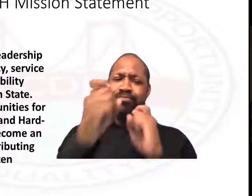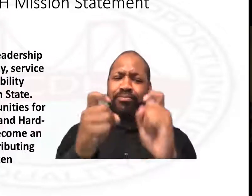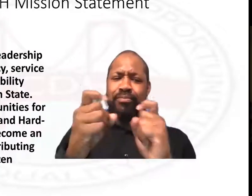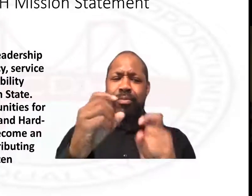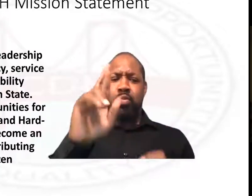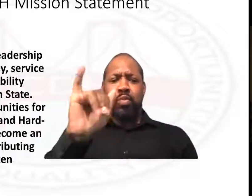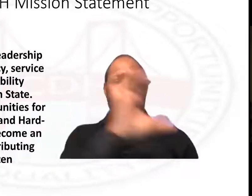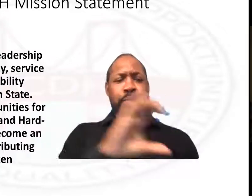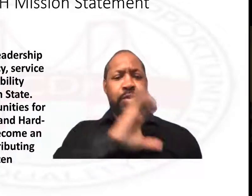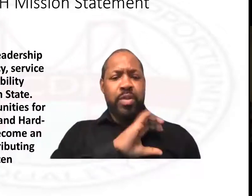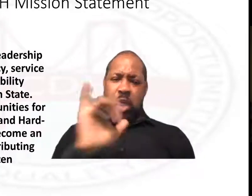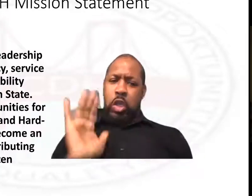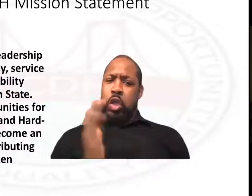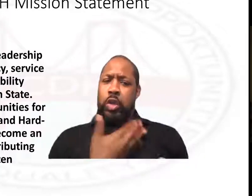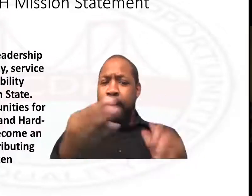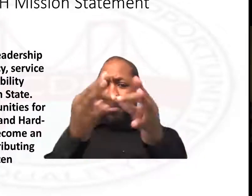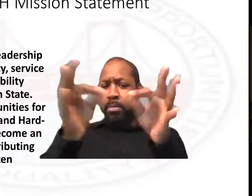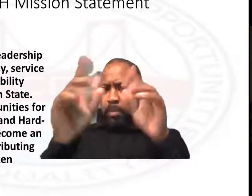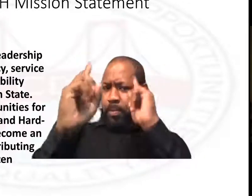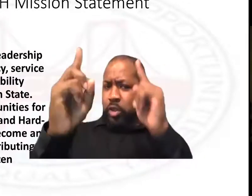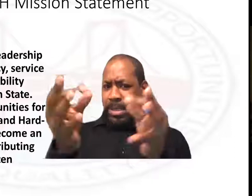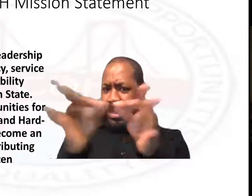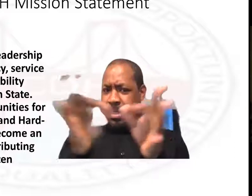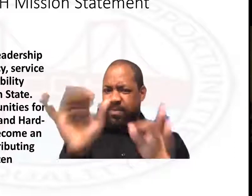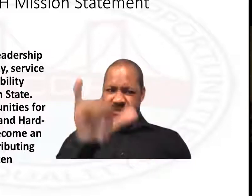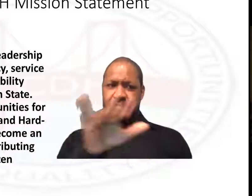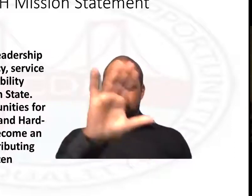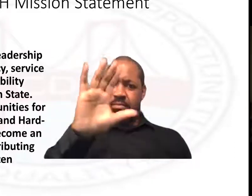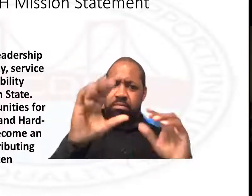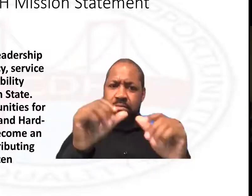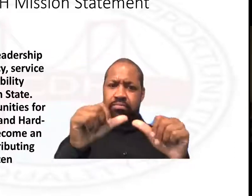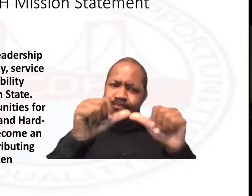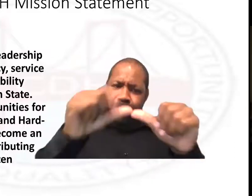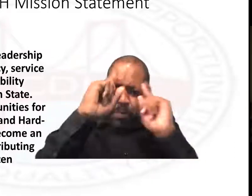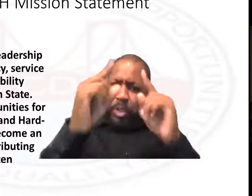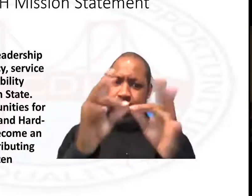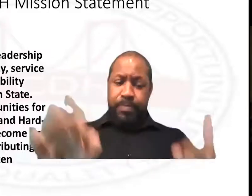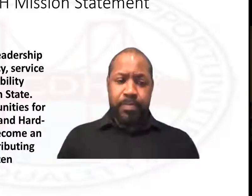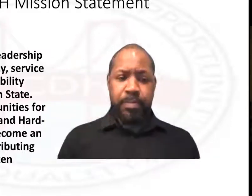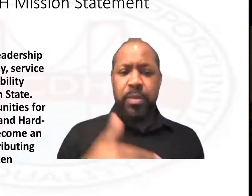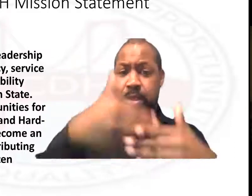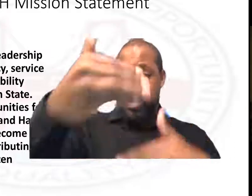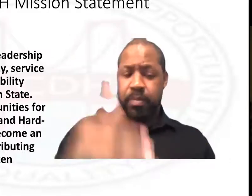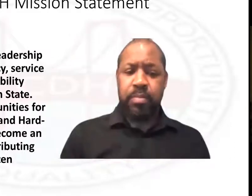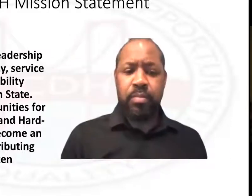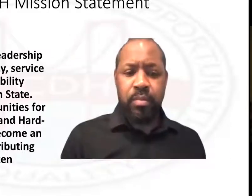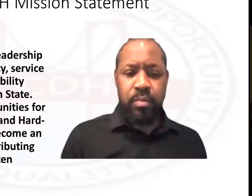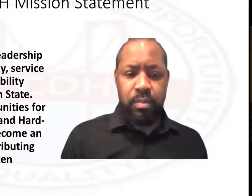deafblind, and hard of hearing person to become an empowered and contributing Rhode Island citizen. That's the mission.